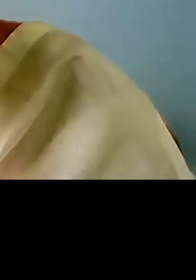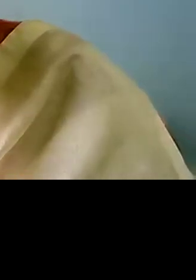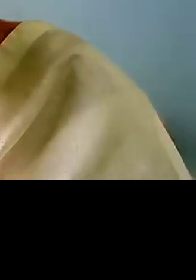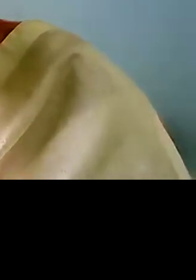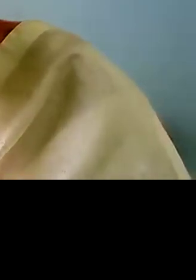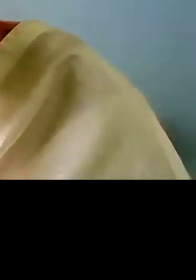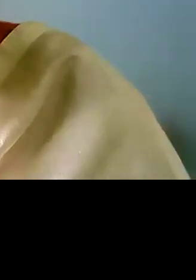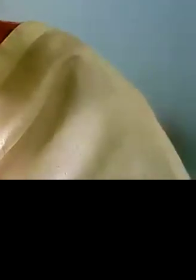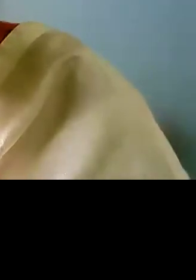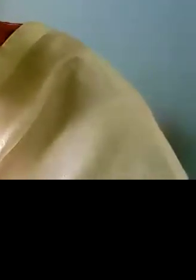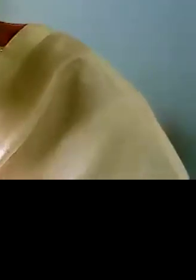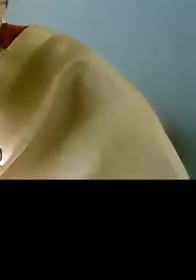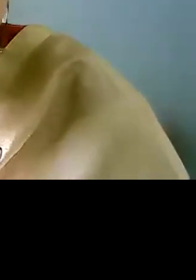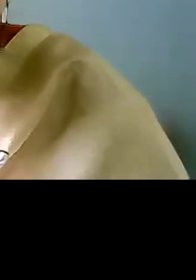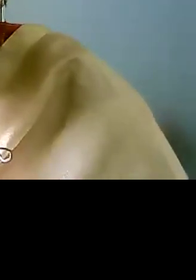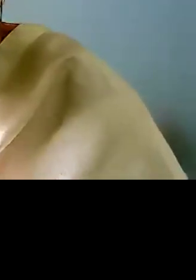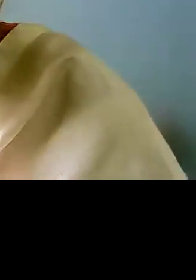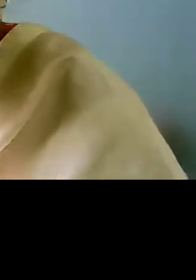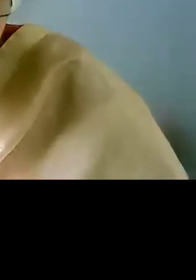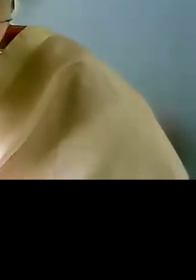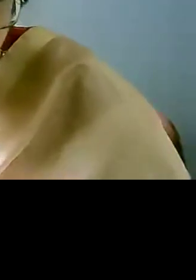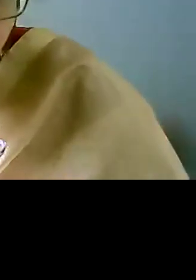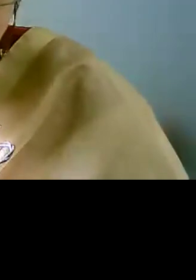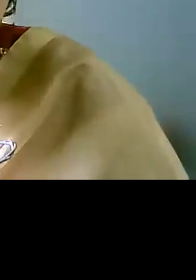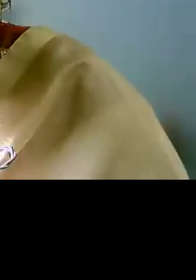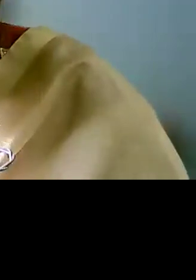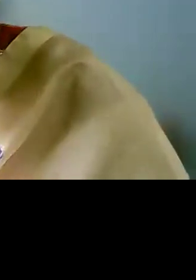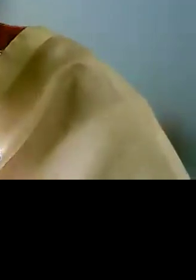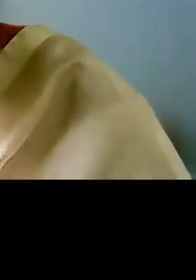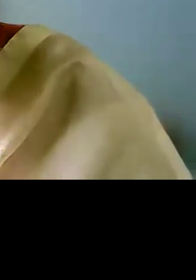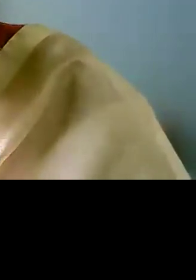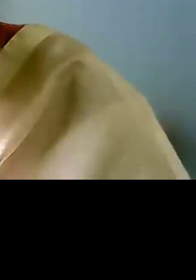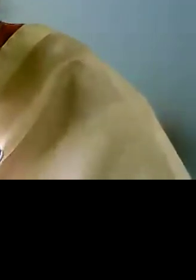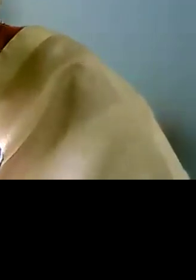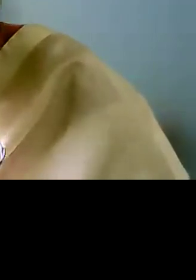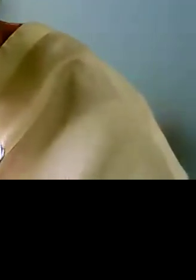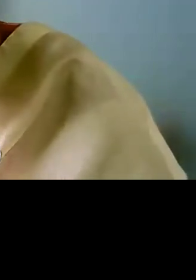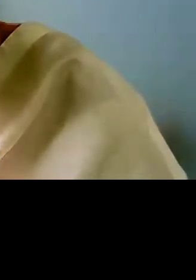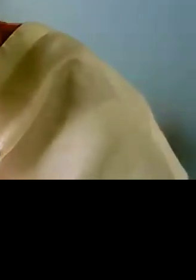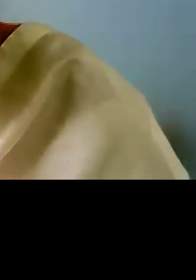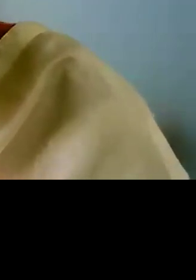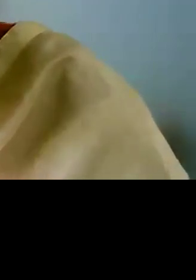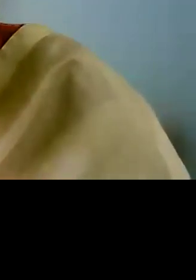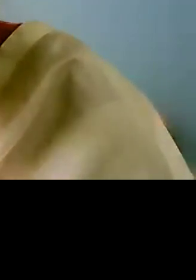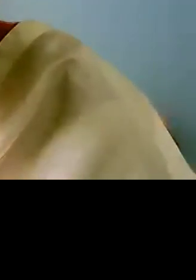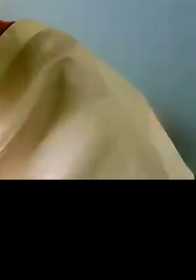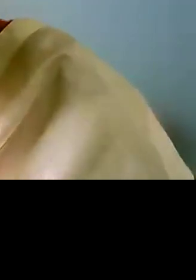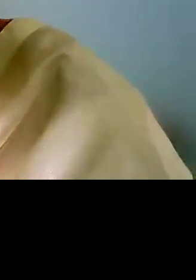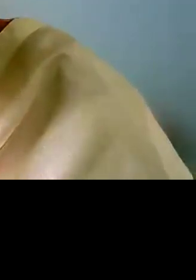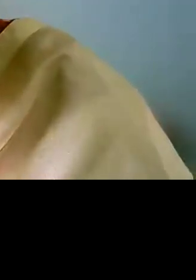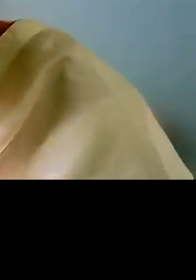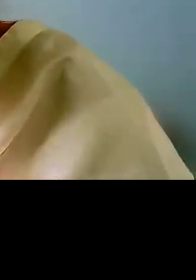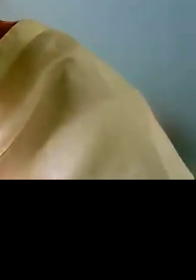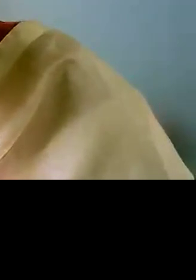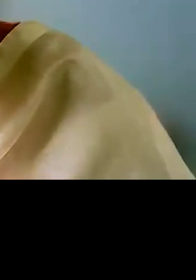audience. Thank you so much. I would have loved if someone would have come up with some questions, but looks like you are not either hesitant. I don't know what is it that